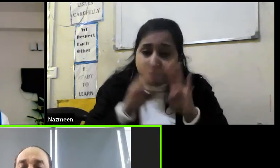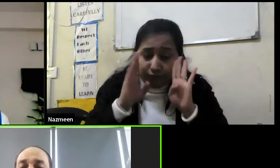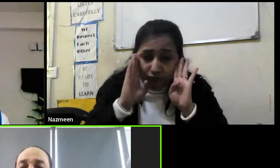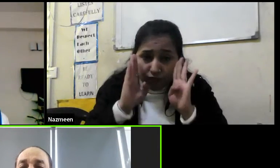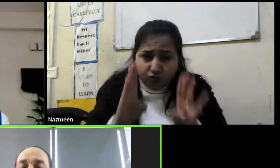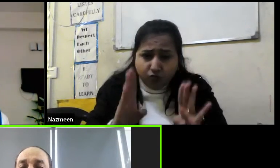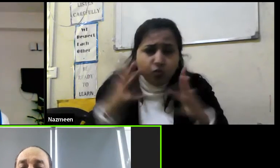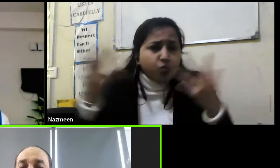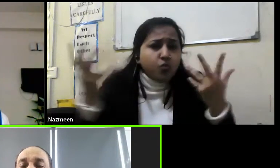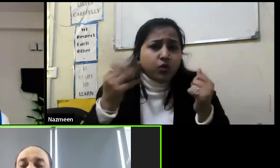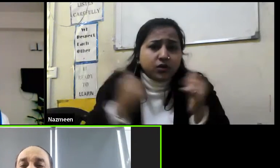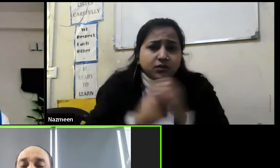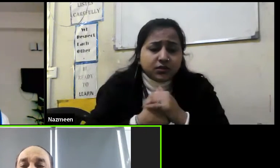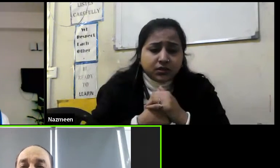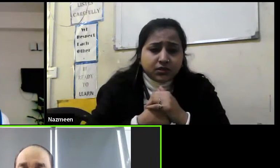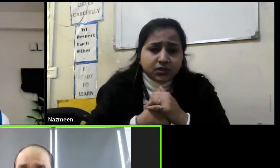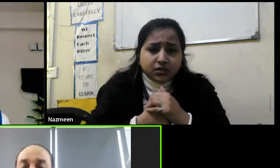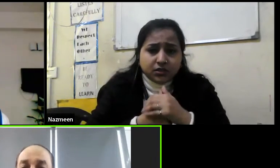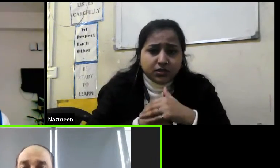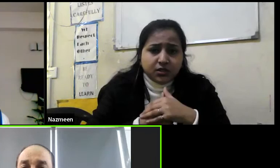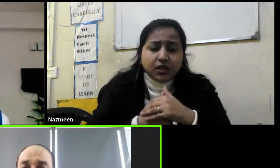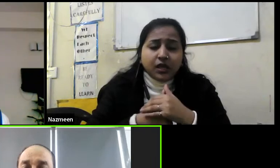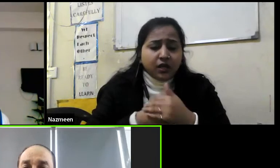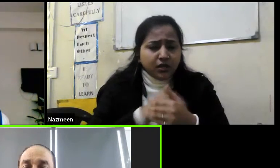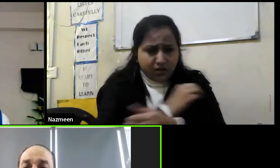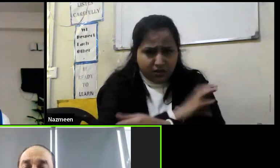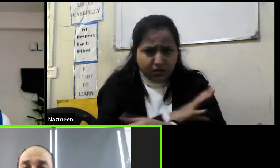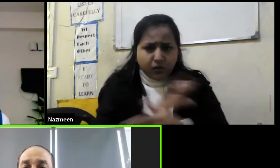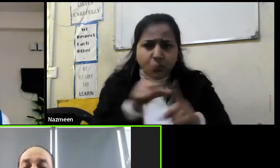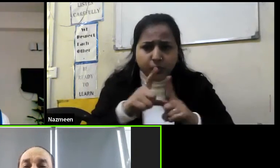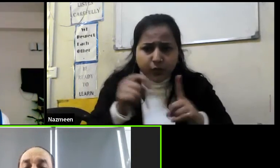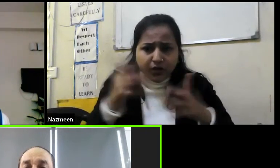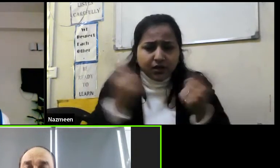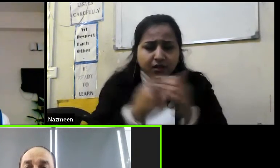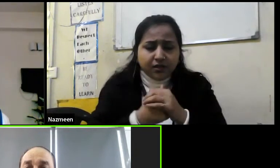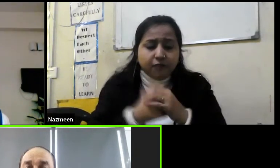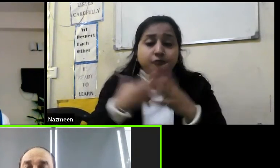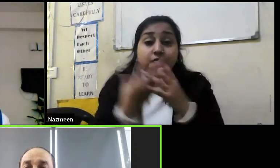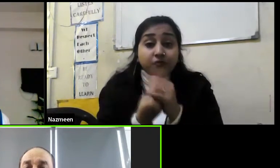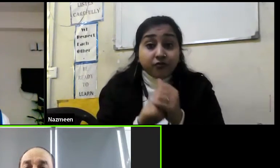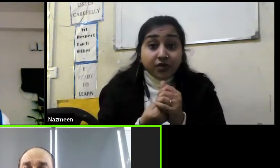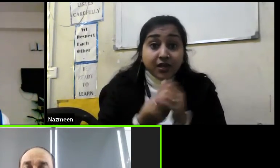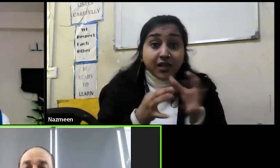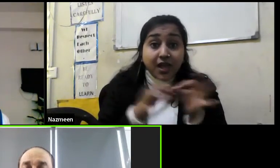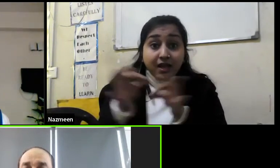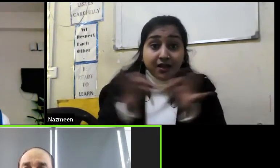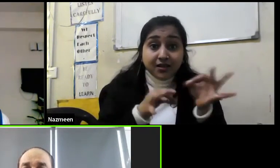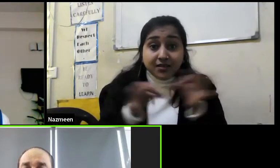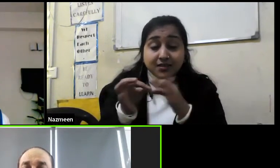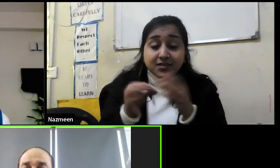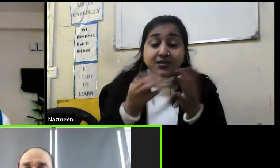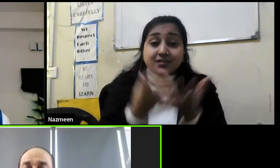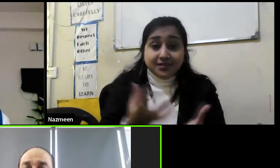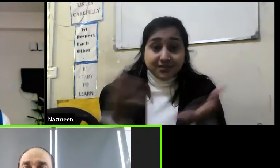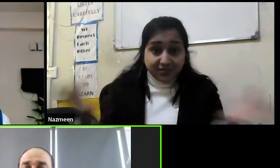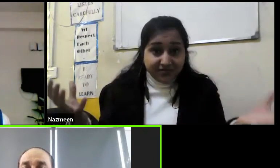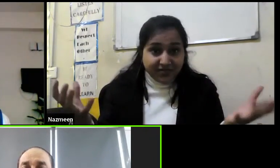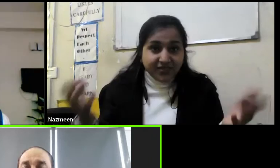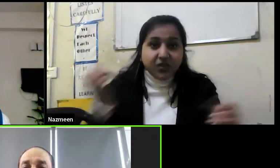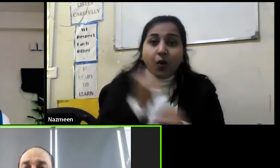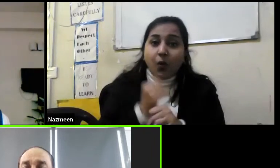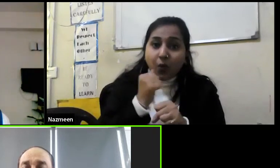what we are capable of doing and how we can leverage the resources of the